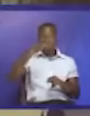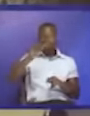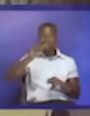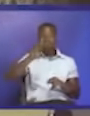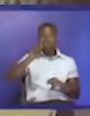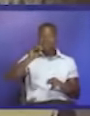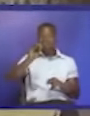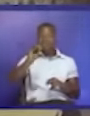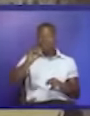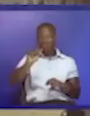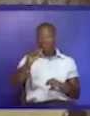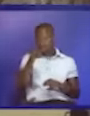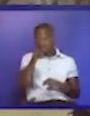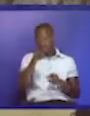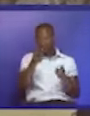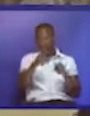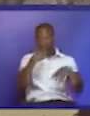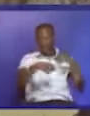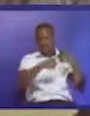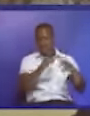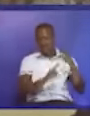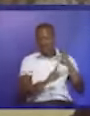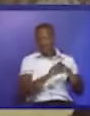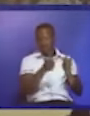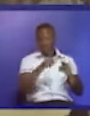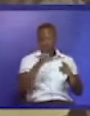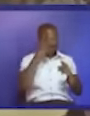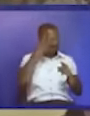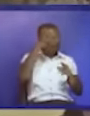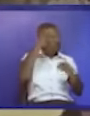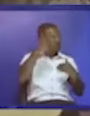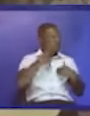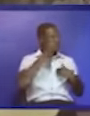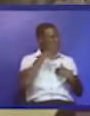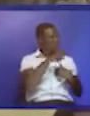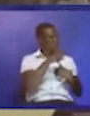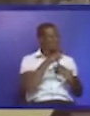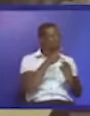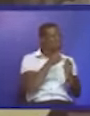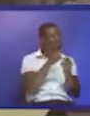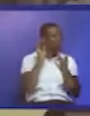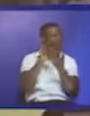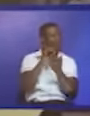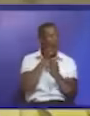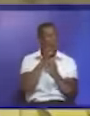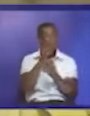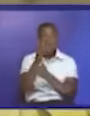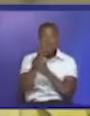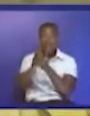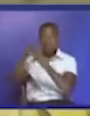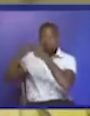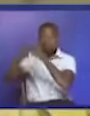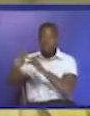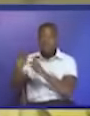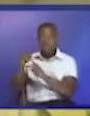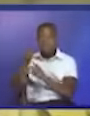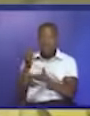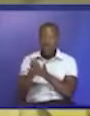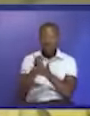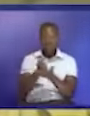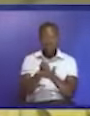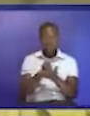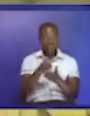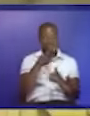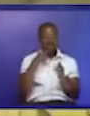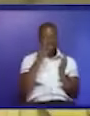that as a king, I have had a dream that has a national economic interpretation, implication, and I